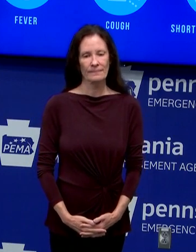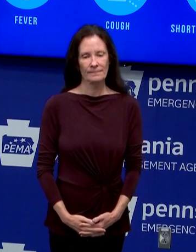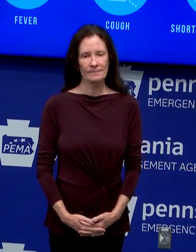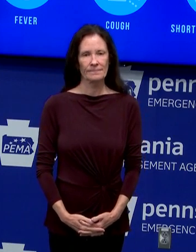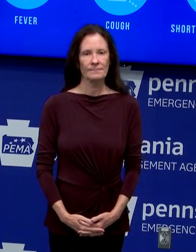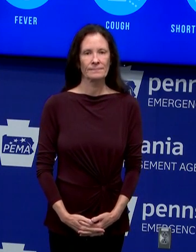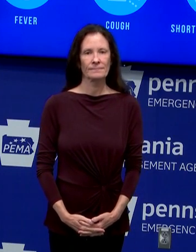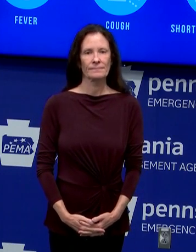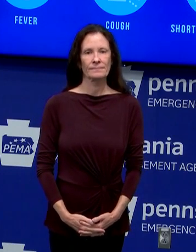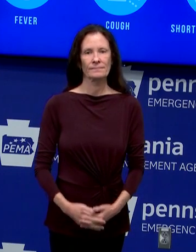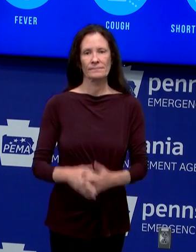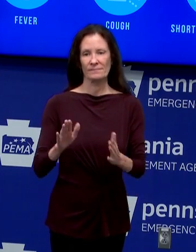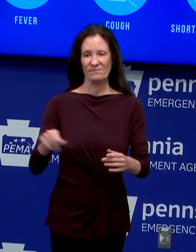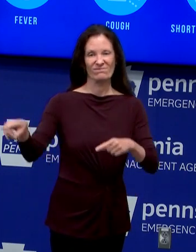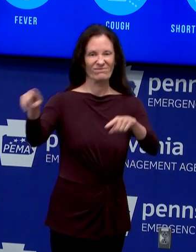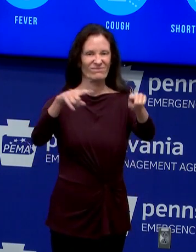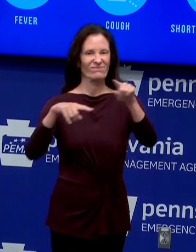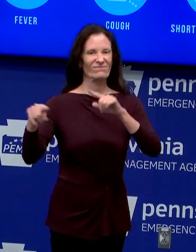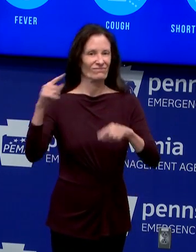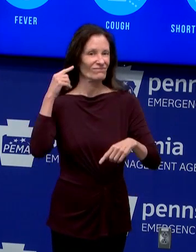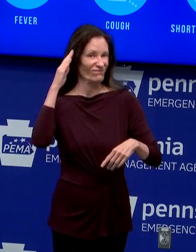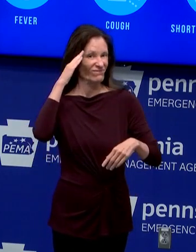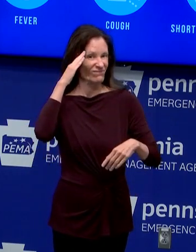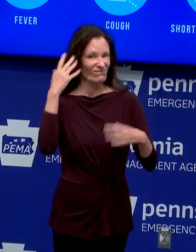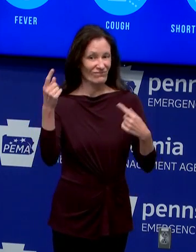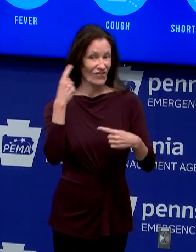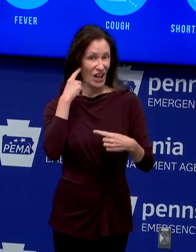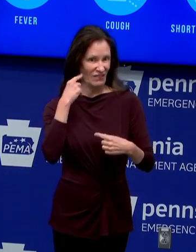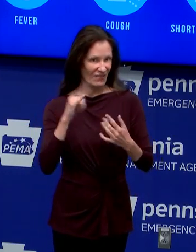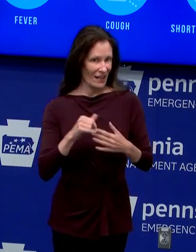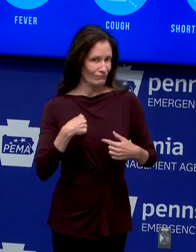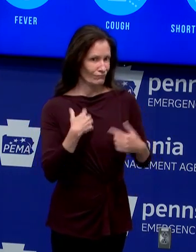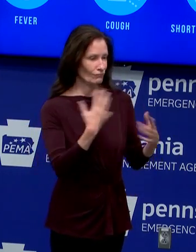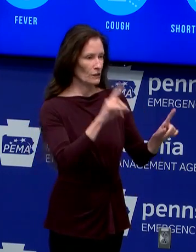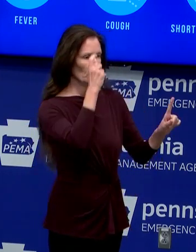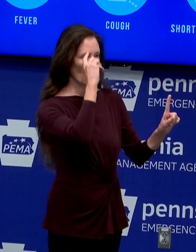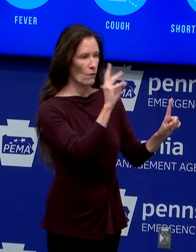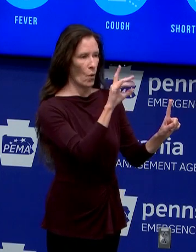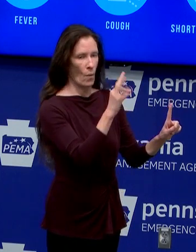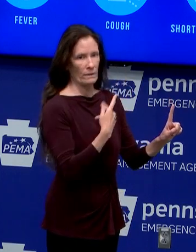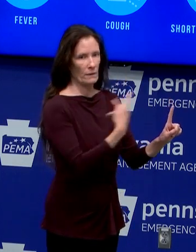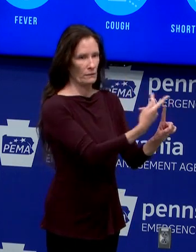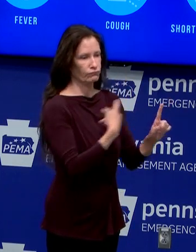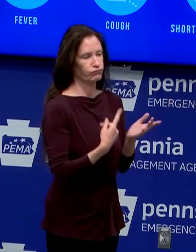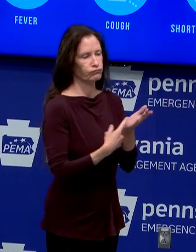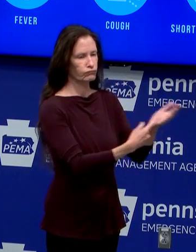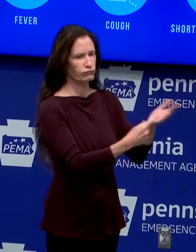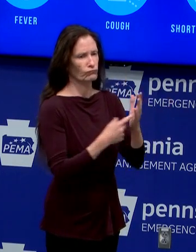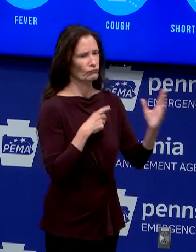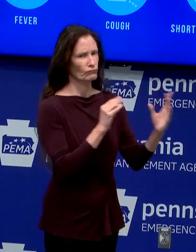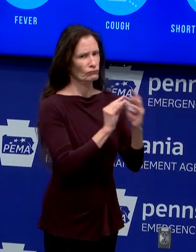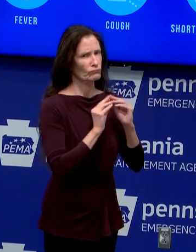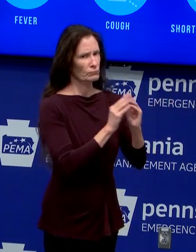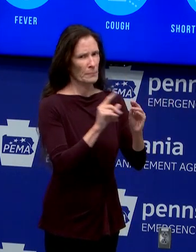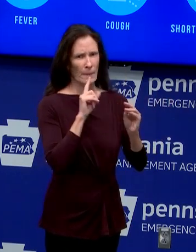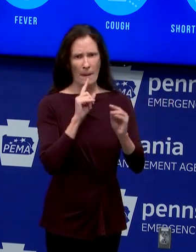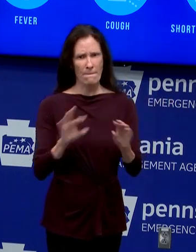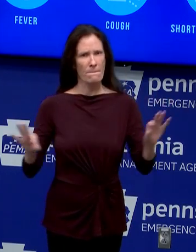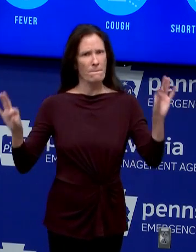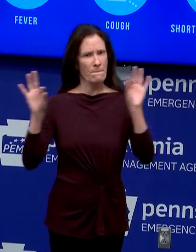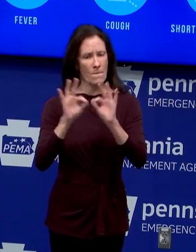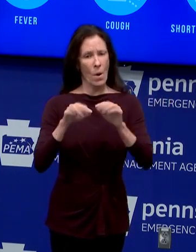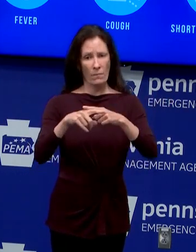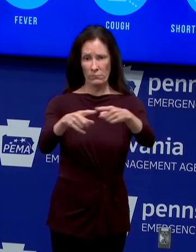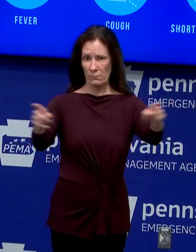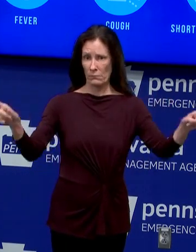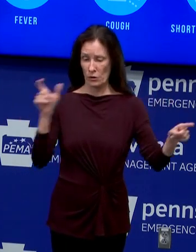and I have been talking about the importance of getting tested for COVID-19 if someone has symptoms. Getting